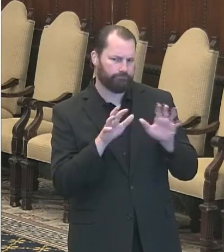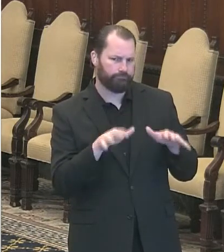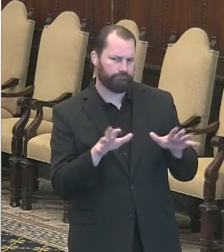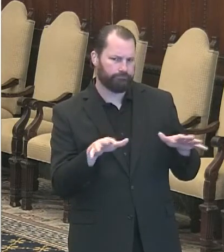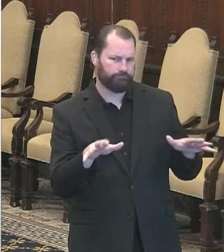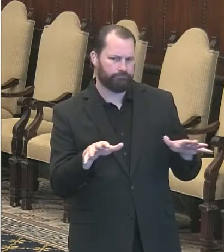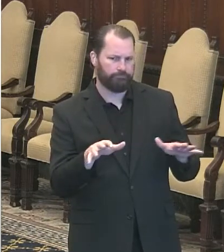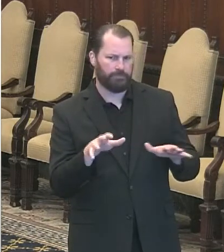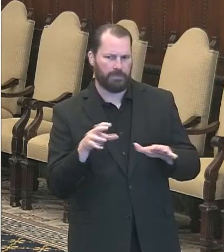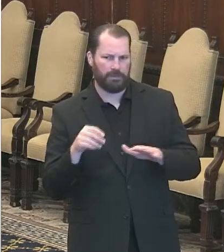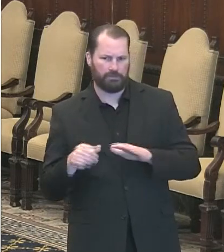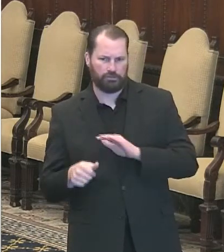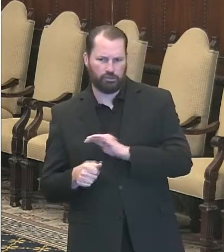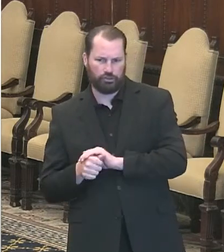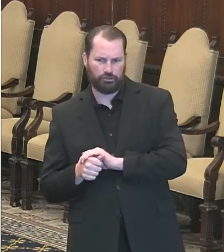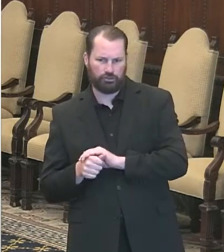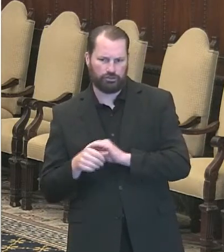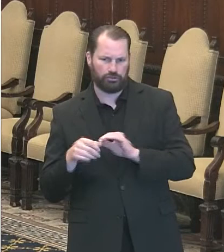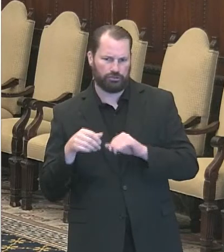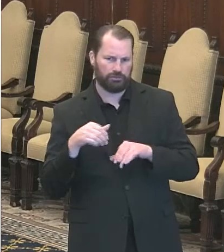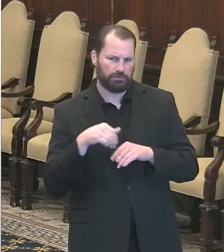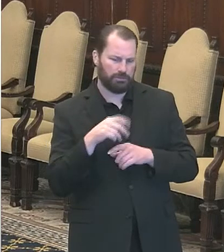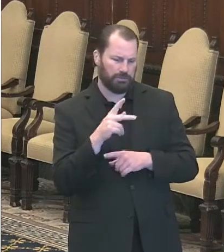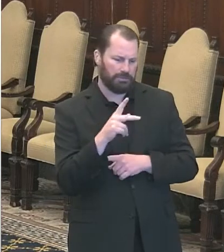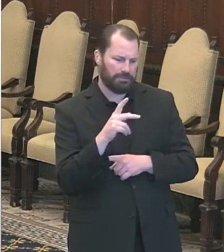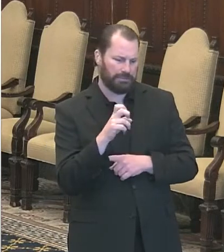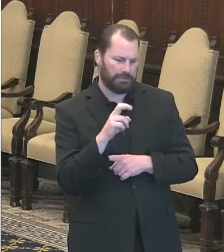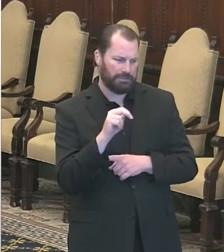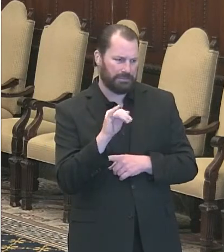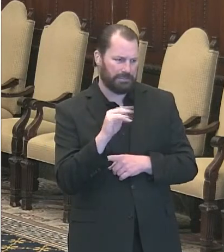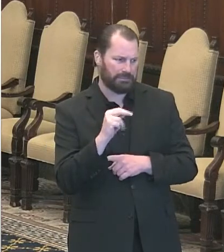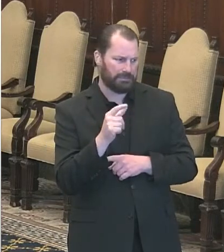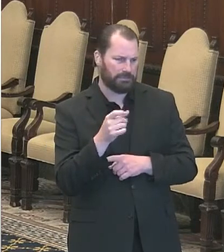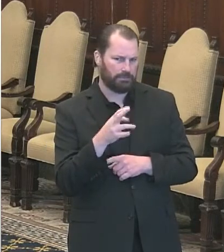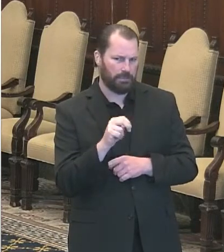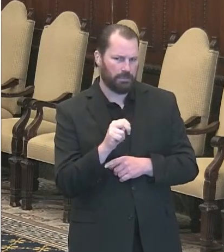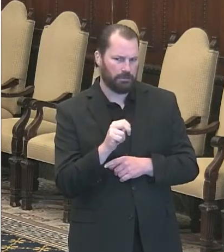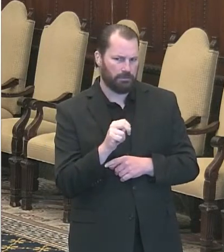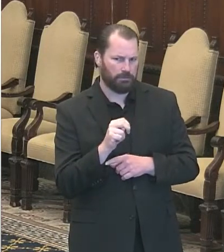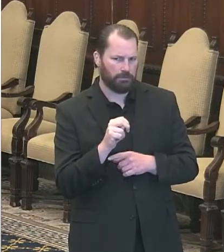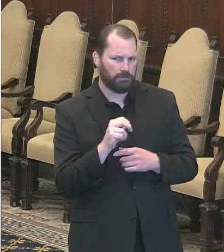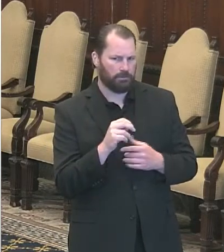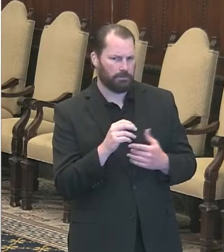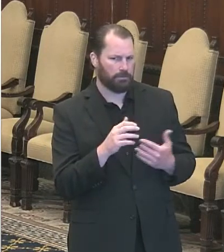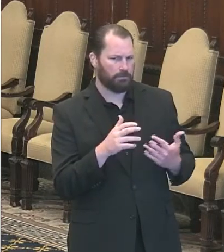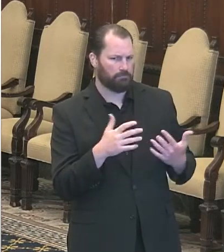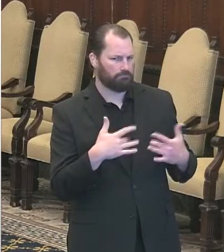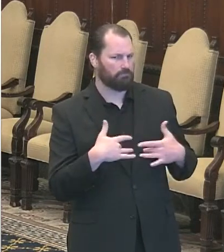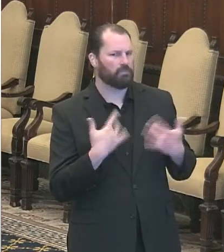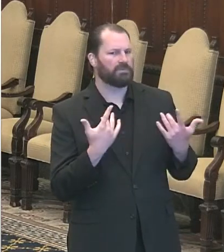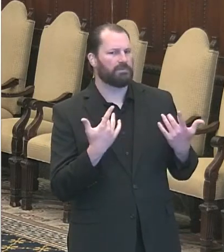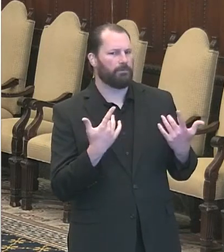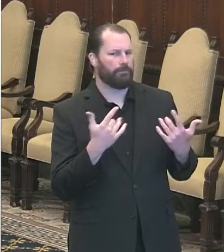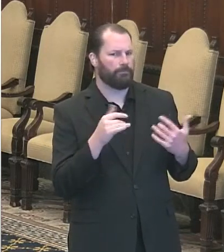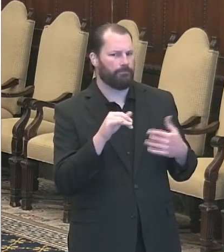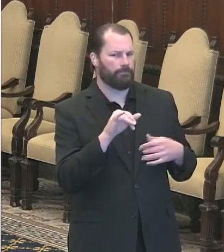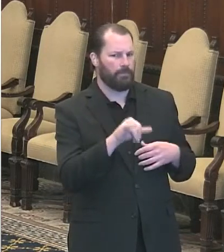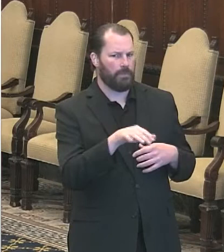the weekend. Can you tell us more about that, or what's being done in some of those congregate settings to make sure this doesn't continue